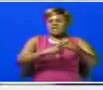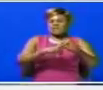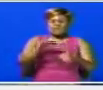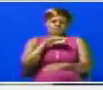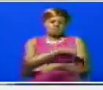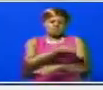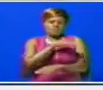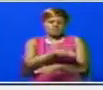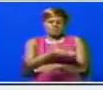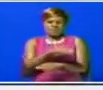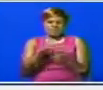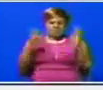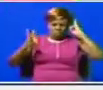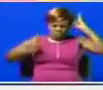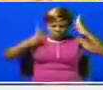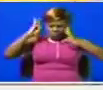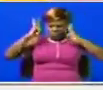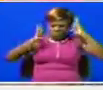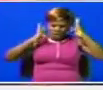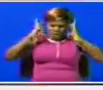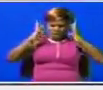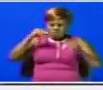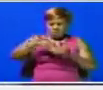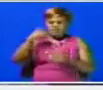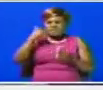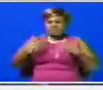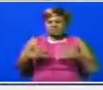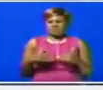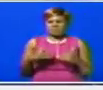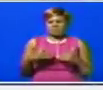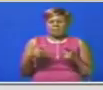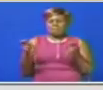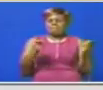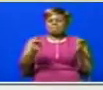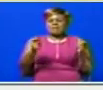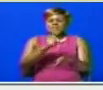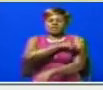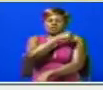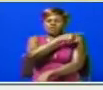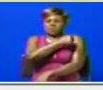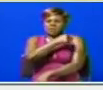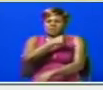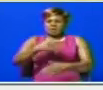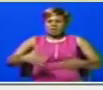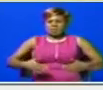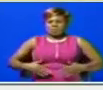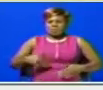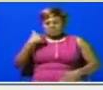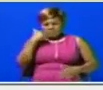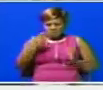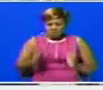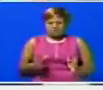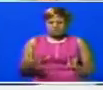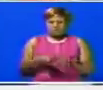evening, causing panic among some admitted patients. According to the hospital's management, the deceased had been treated and